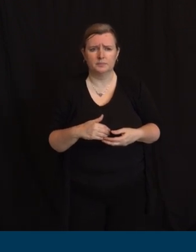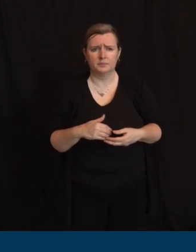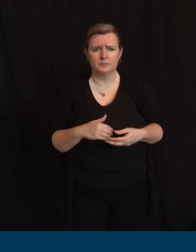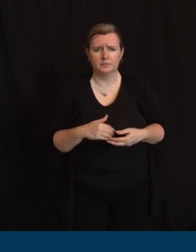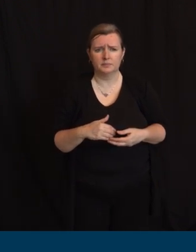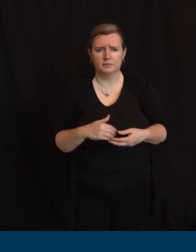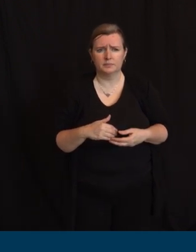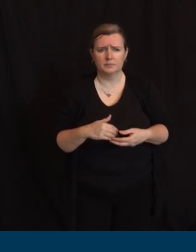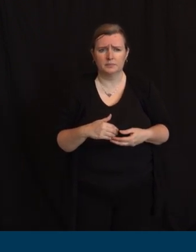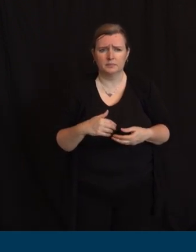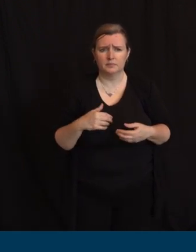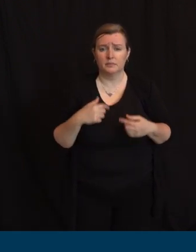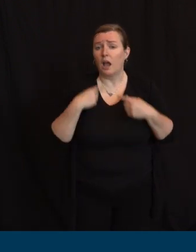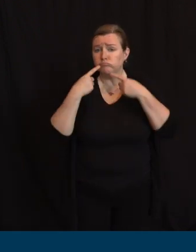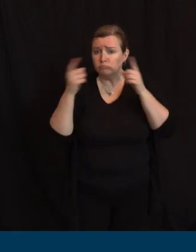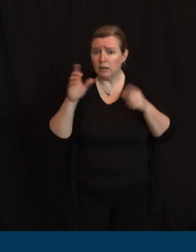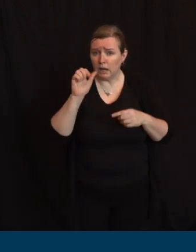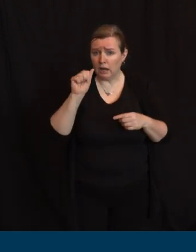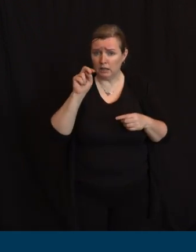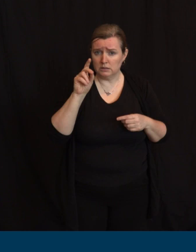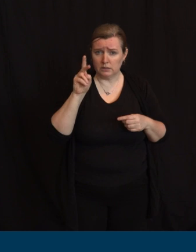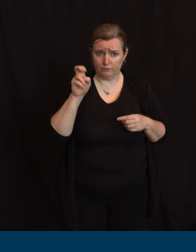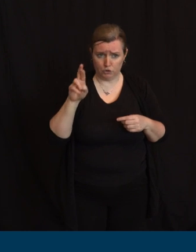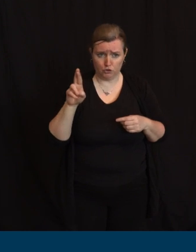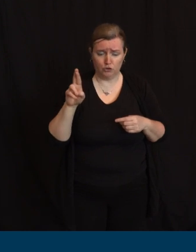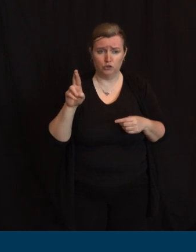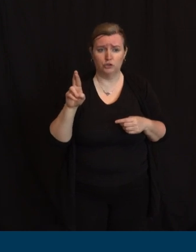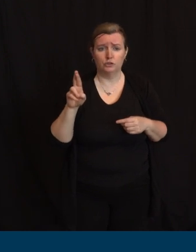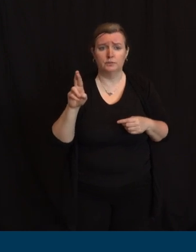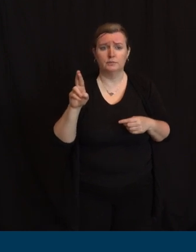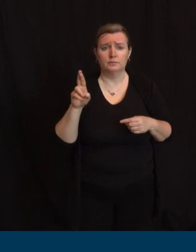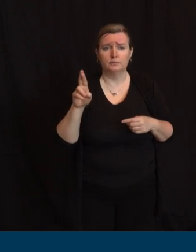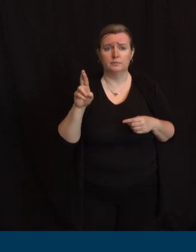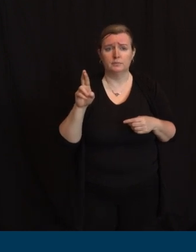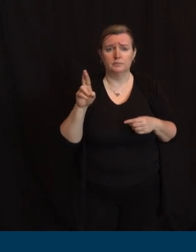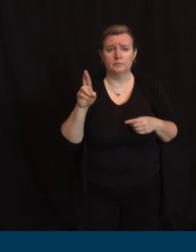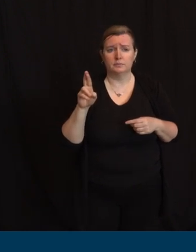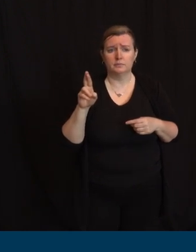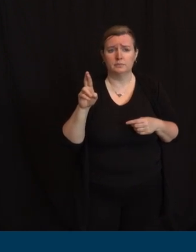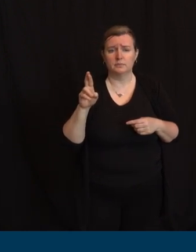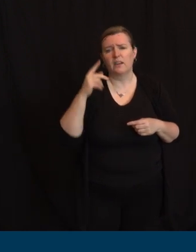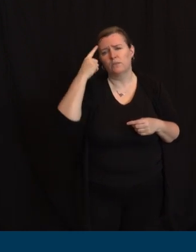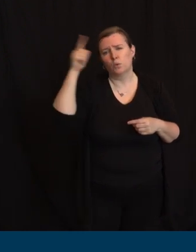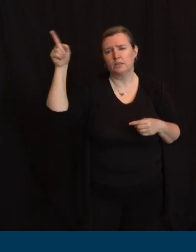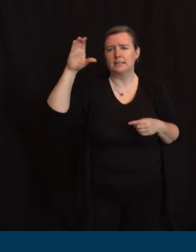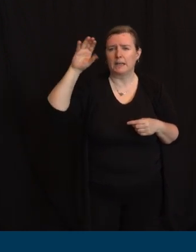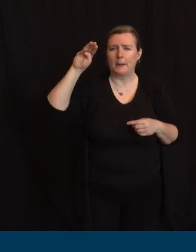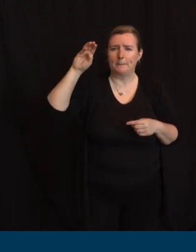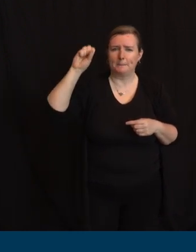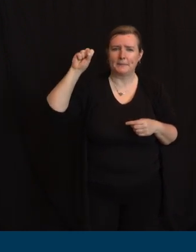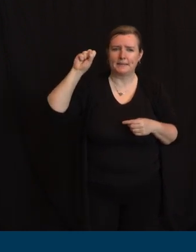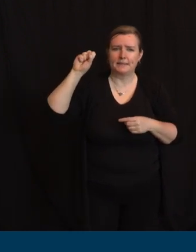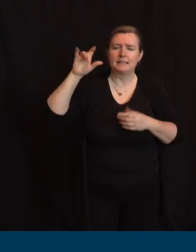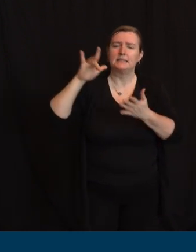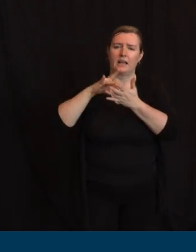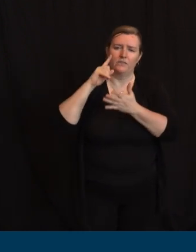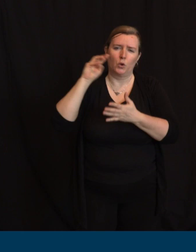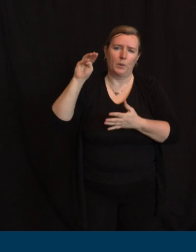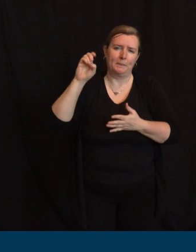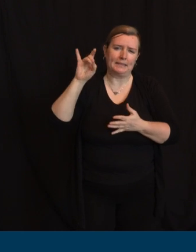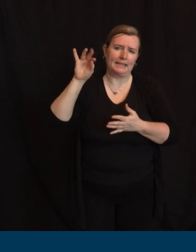Centers for Medicare and Medicaid, CMS, and they have discharged